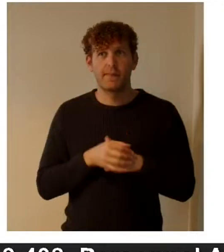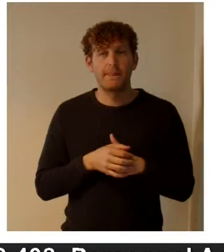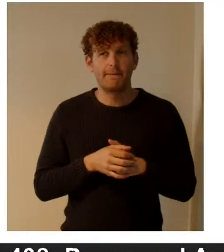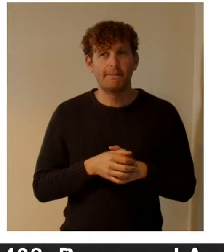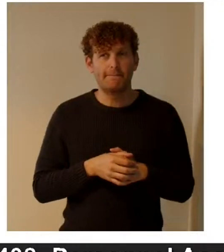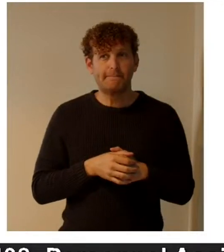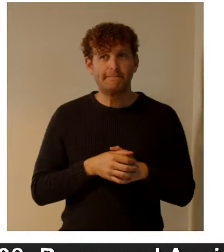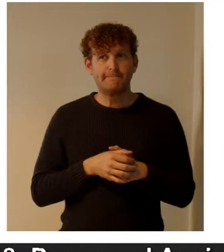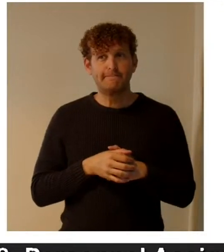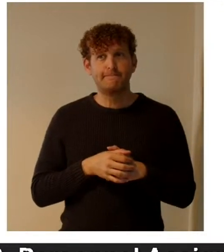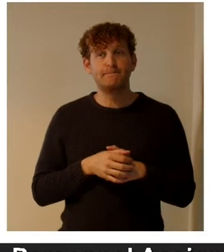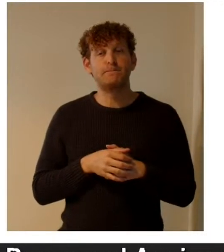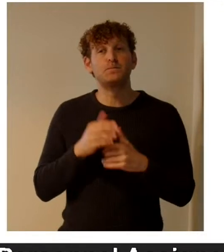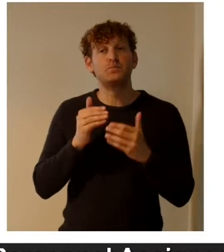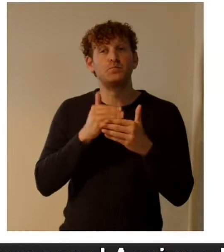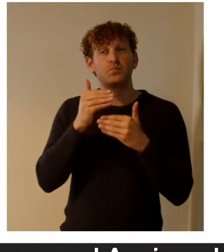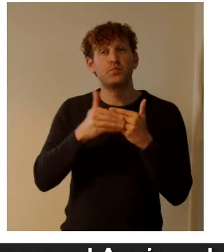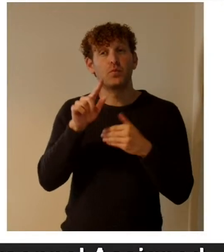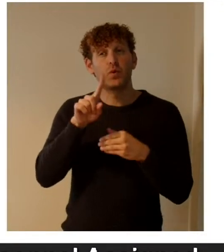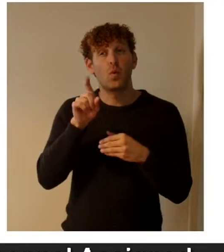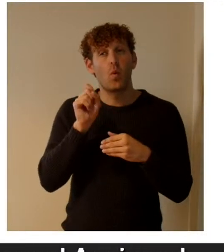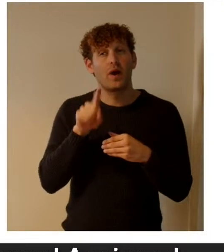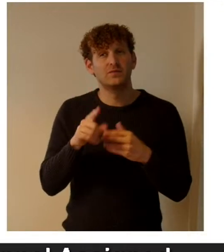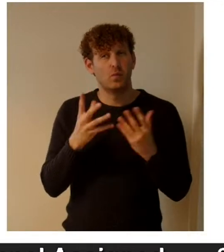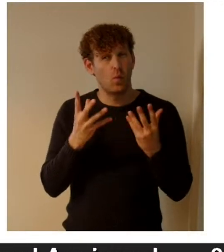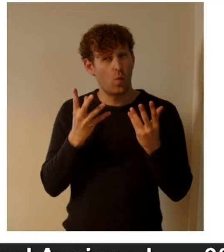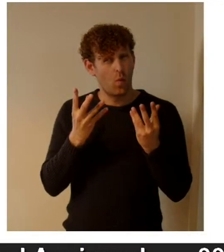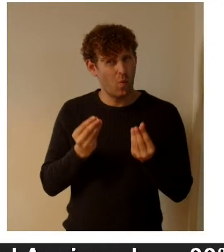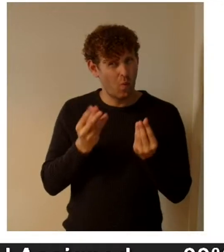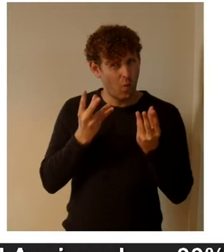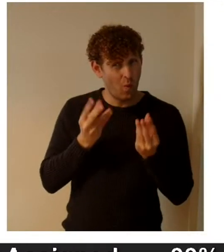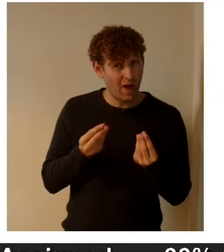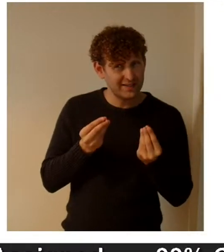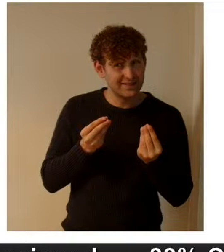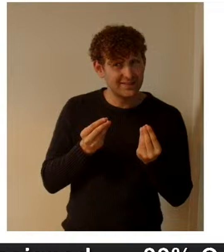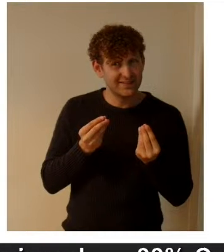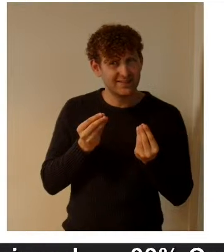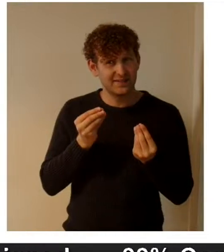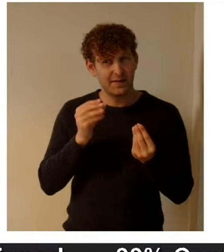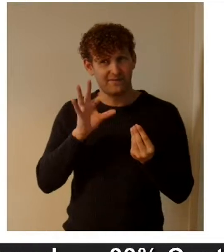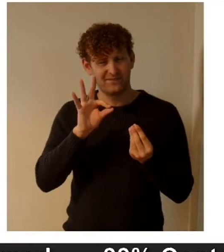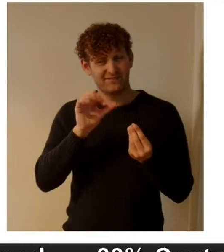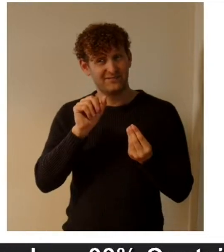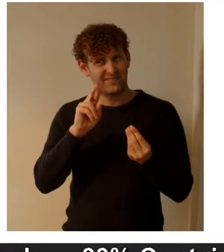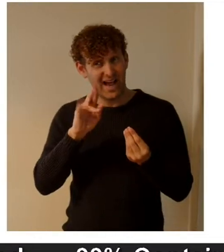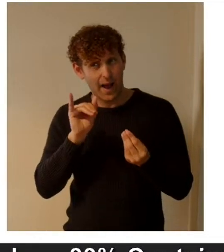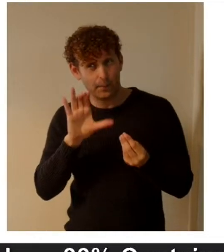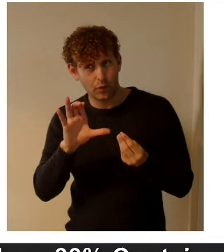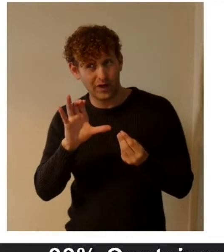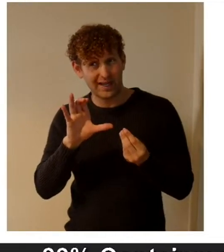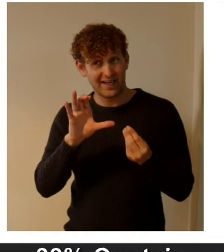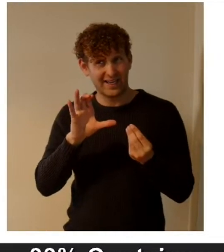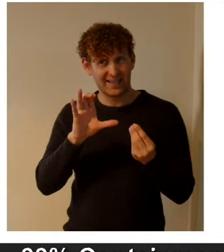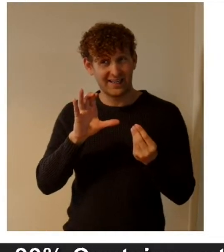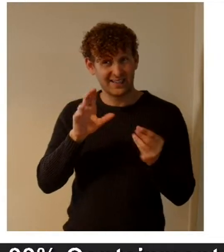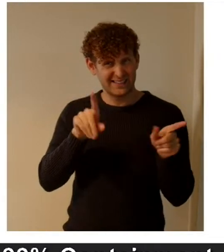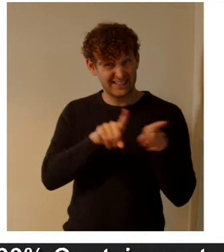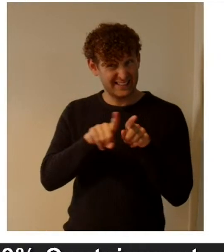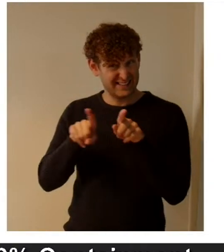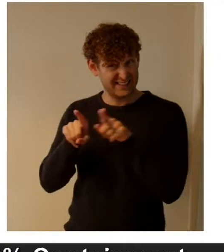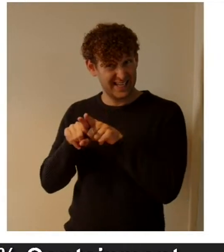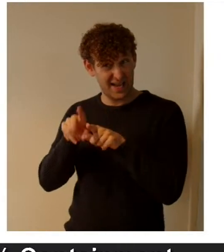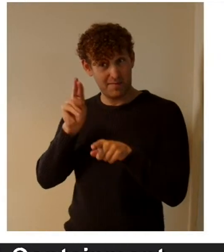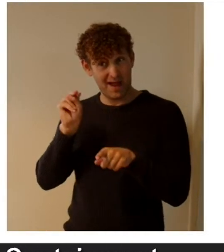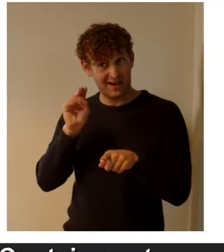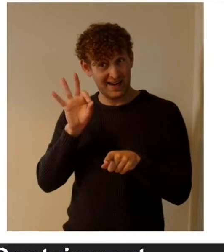is, are wet masks, fabric masks, as good as an N95? The answer, short, no, it is